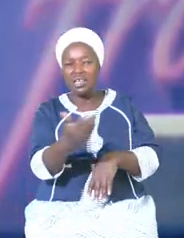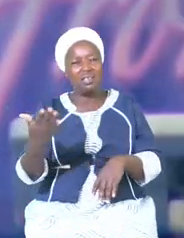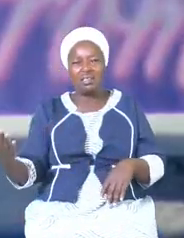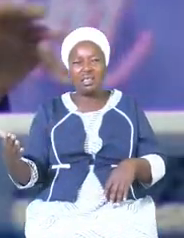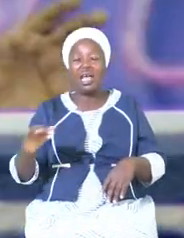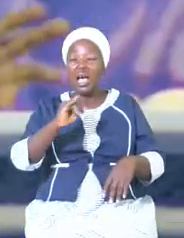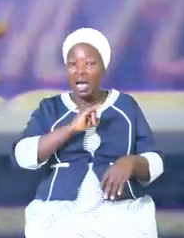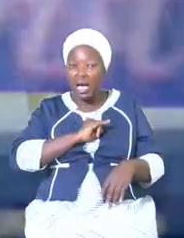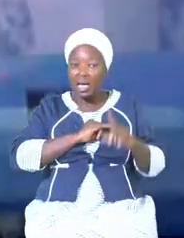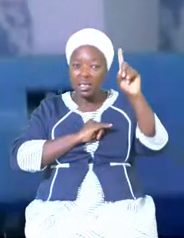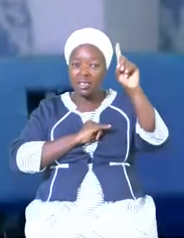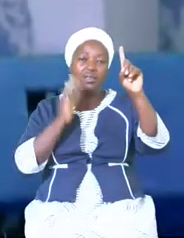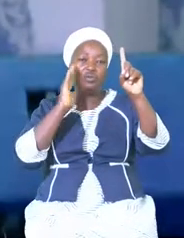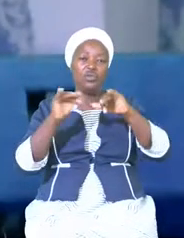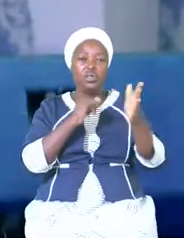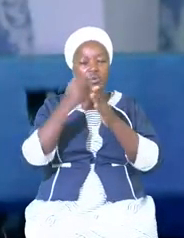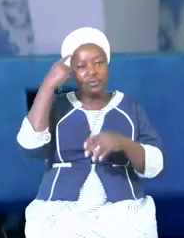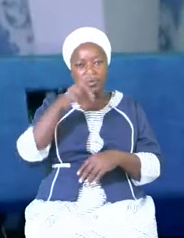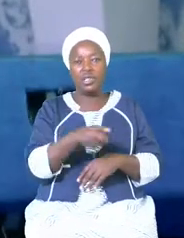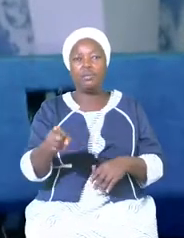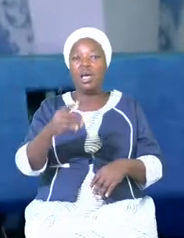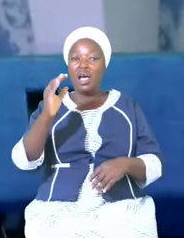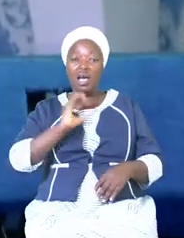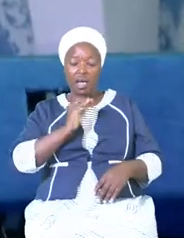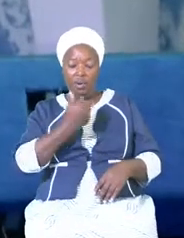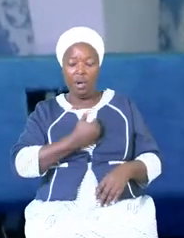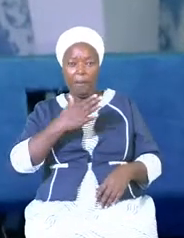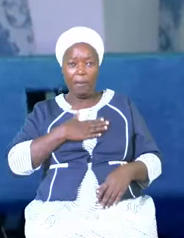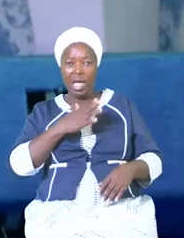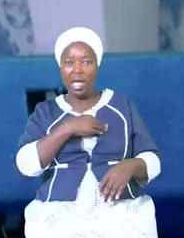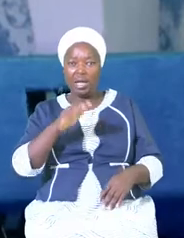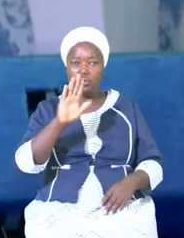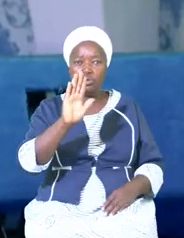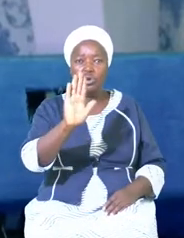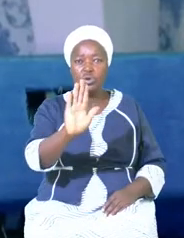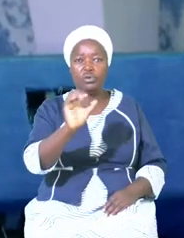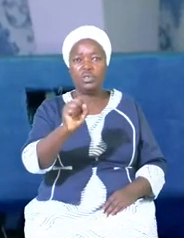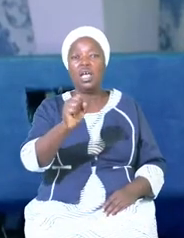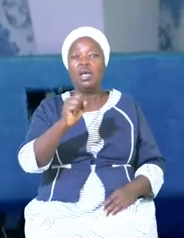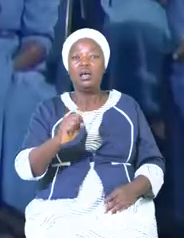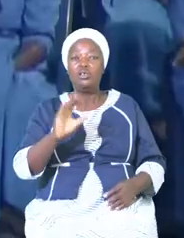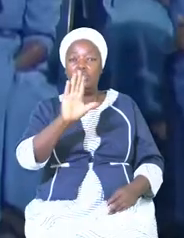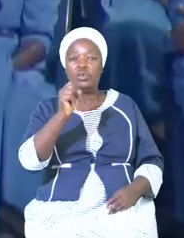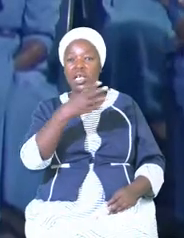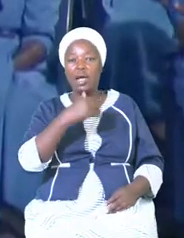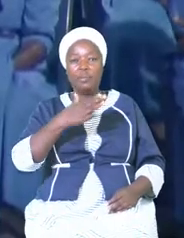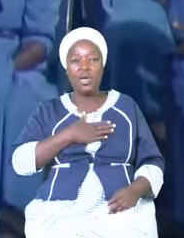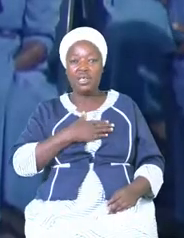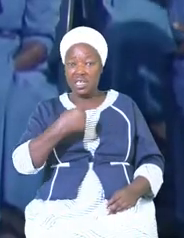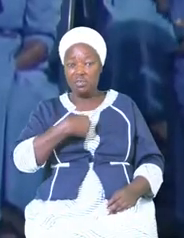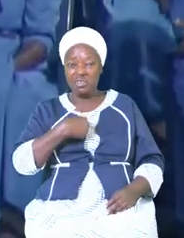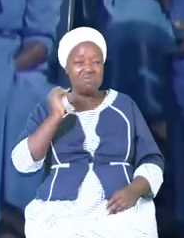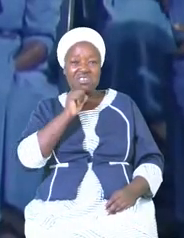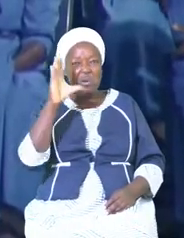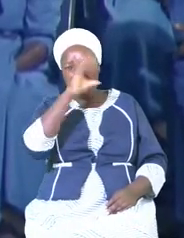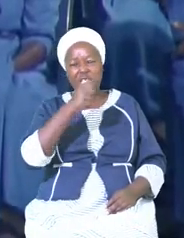it for them. Our, mine and yours, yours and mine. I will not miss my own. I